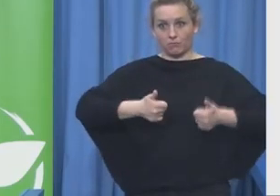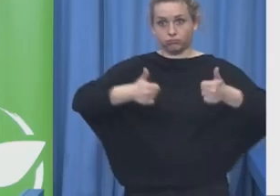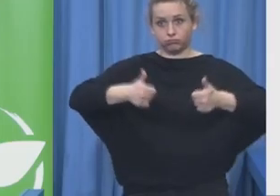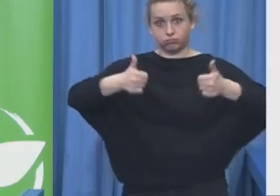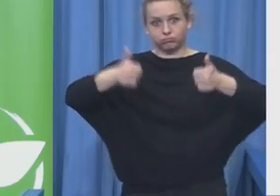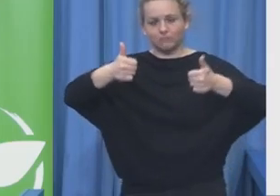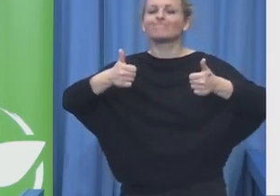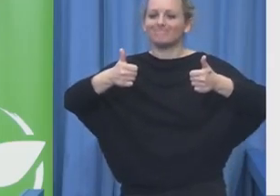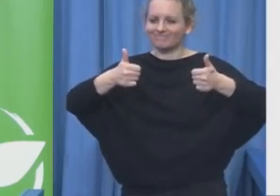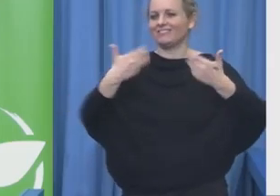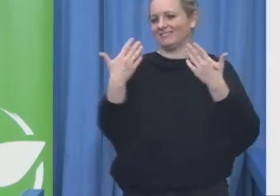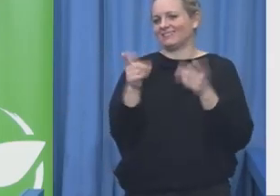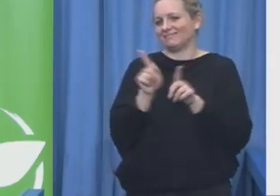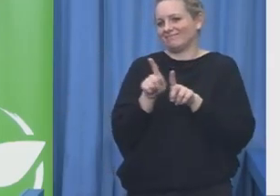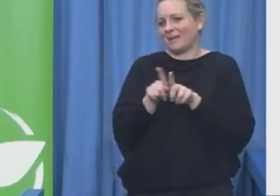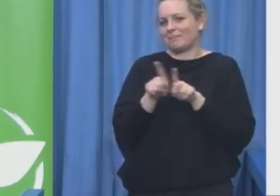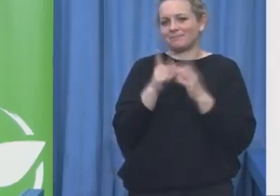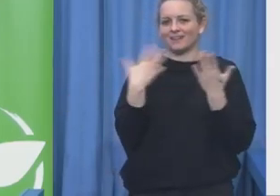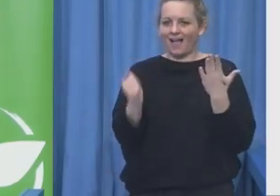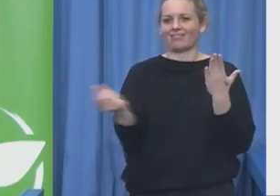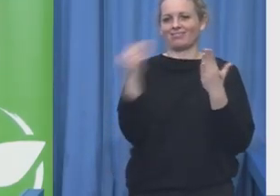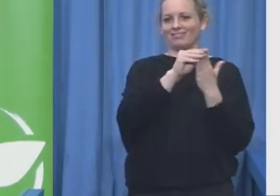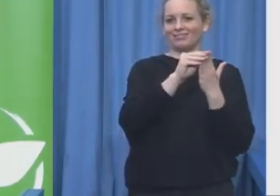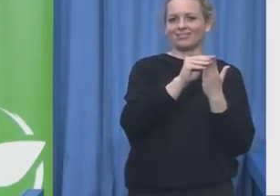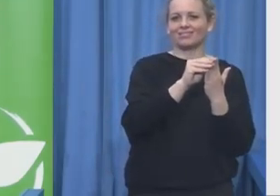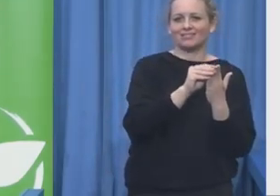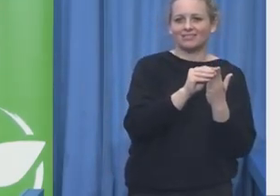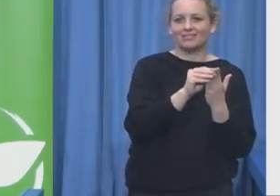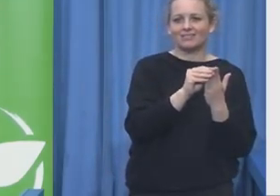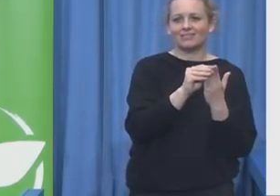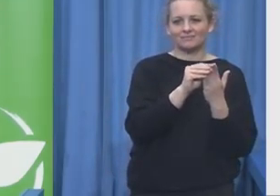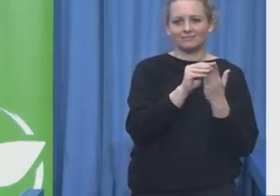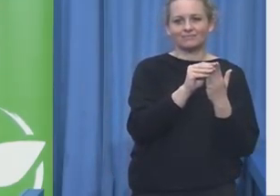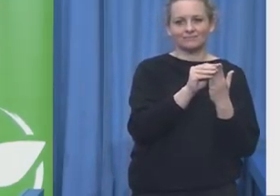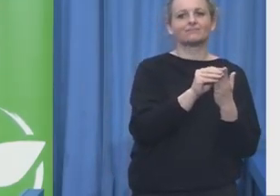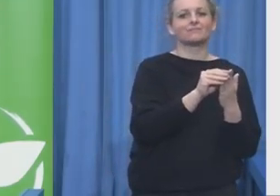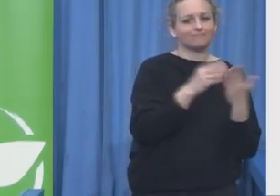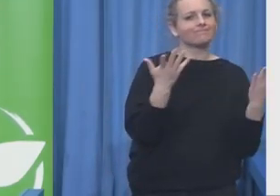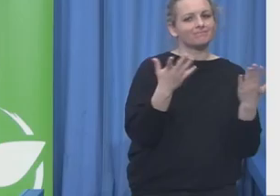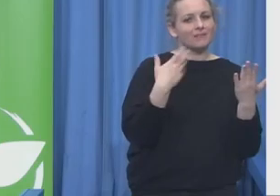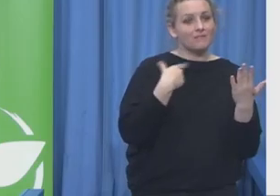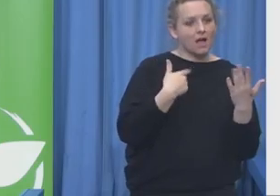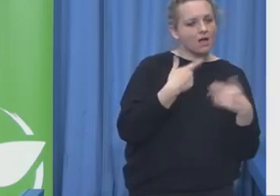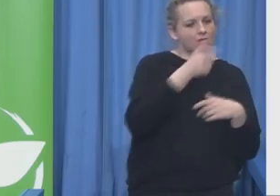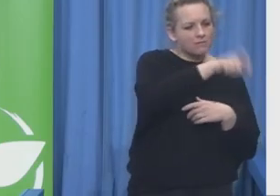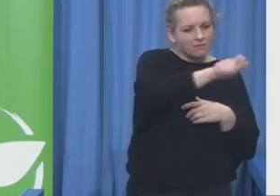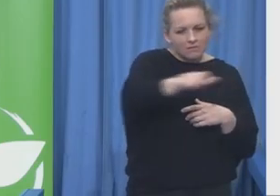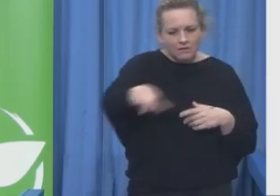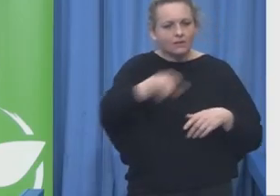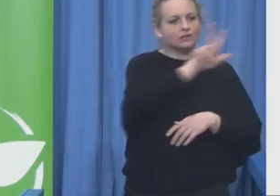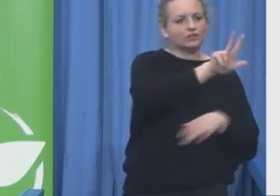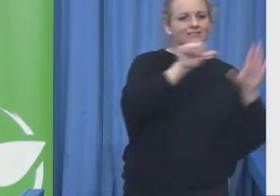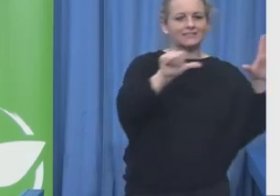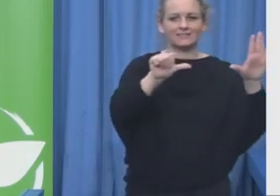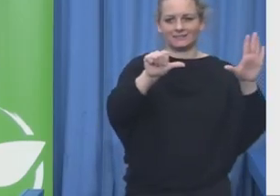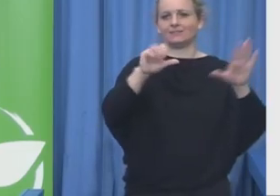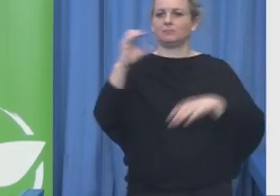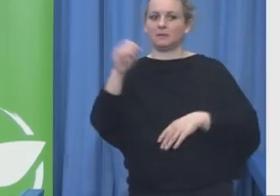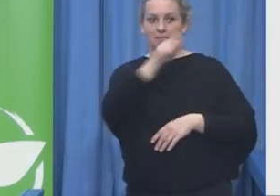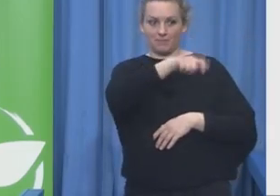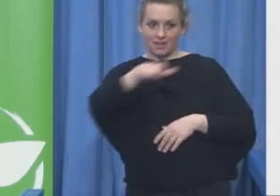training. And for me, one of the challenges coming out of that project was the retention of persons with disabilities in the labor